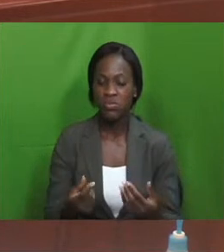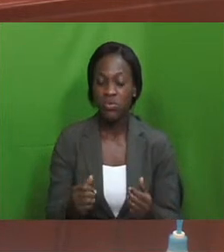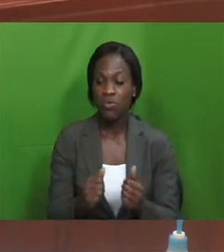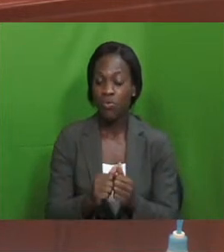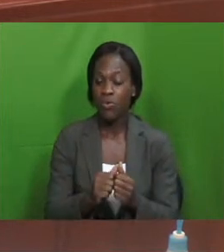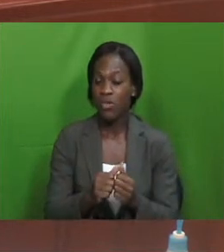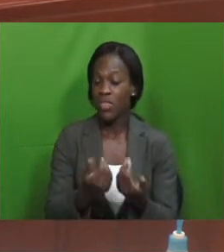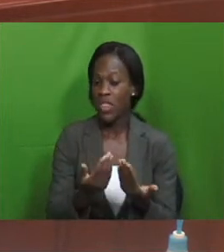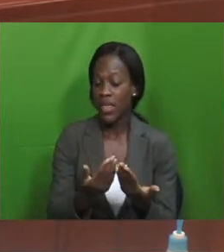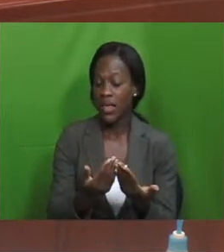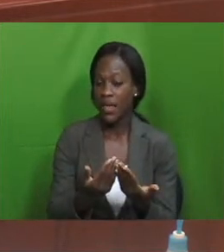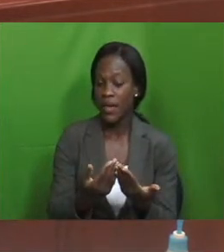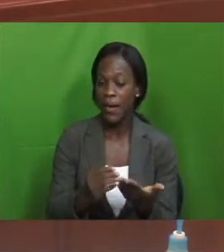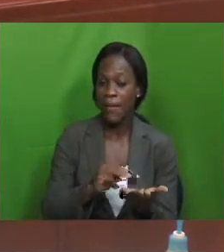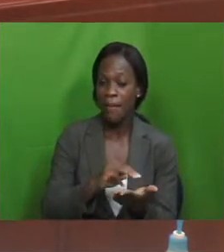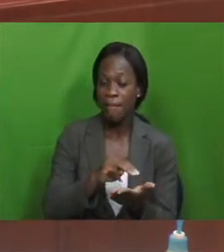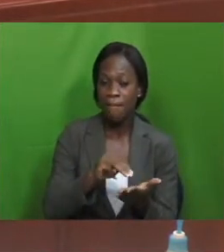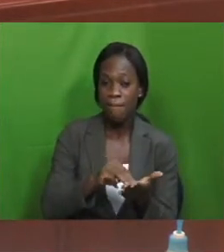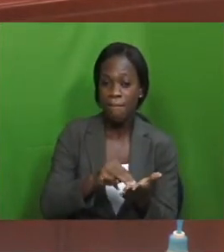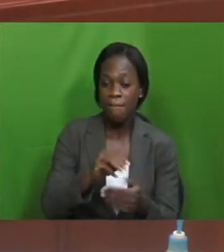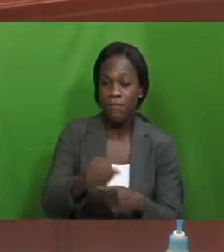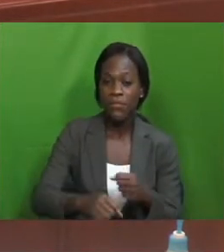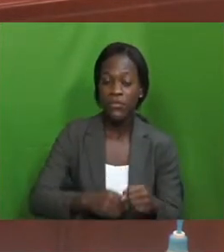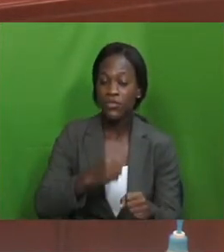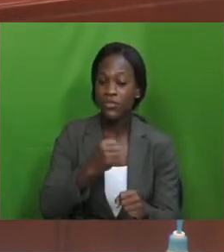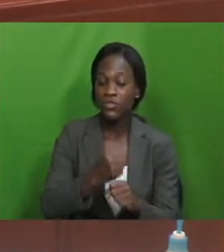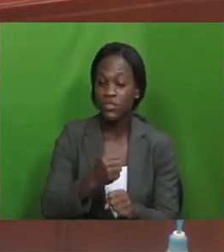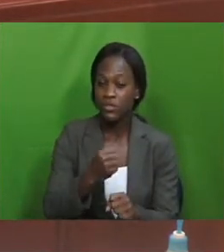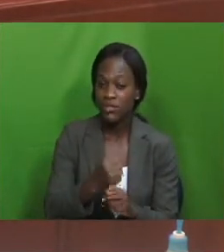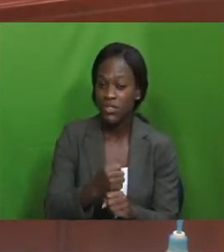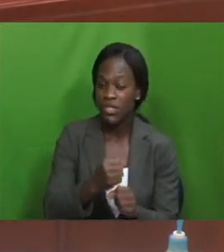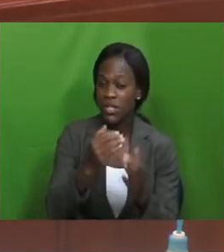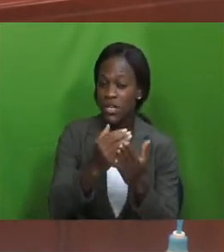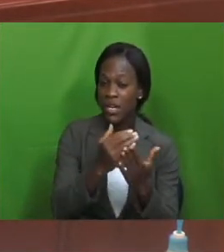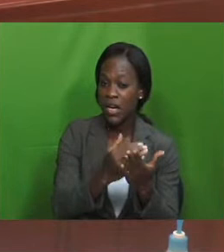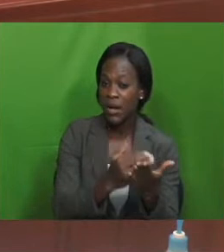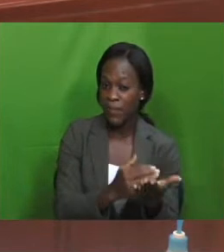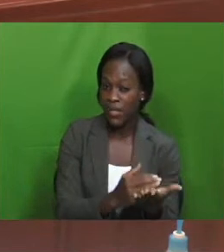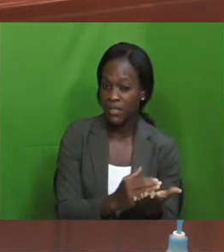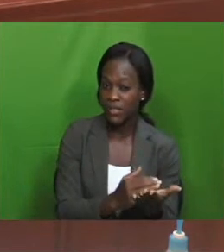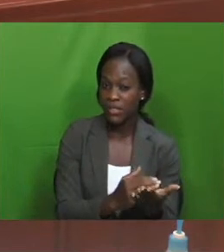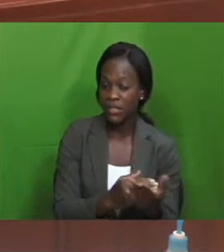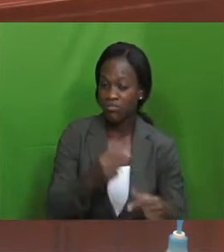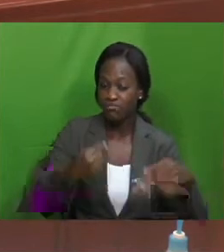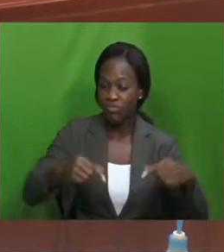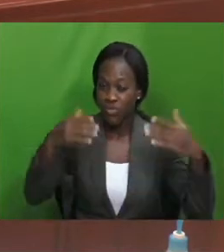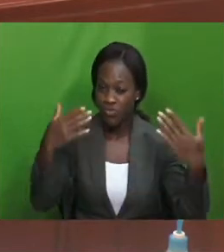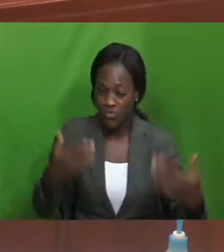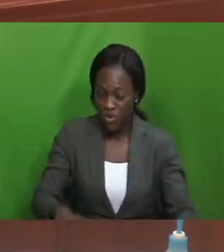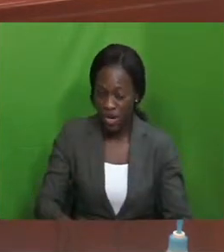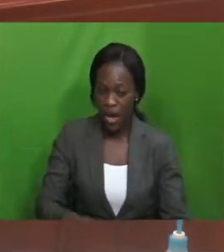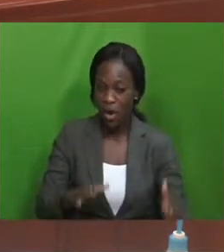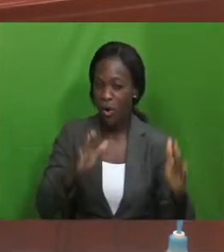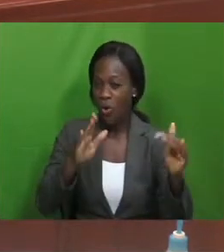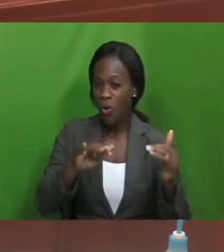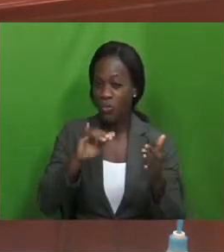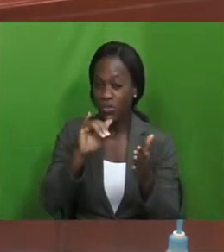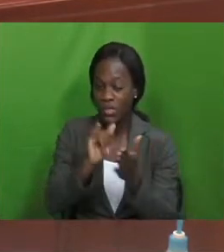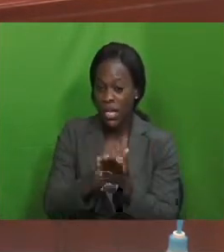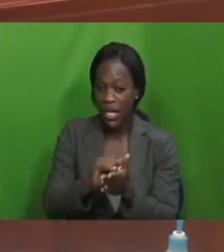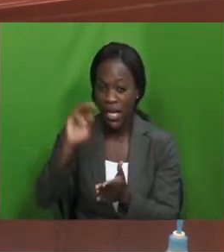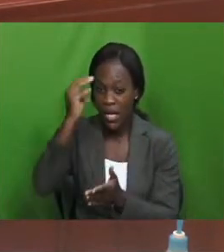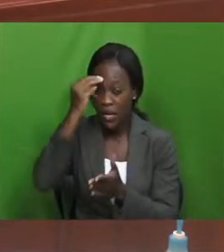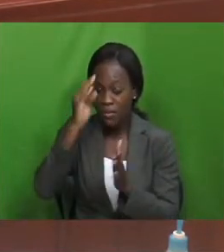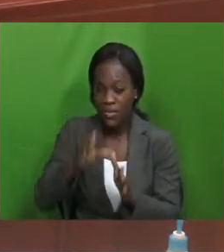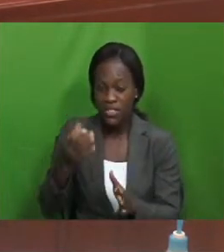understanding and assurance that the Minister for Transport will be here afterwards to respond to my urgent question